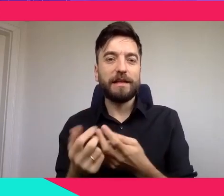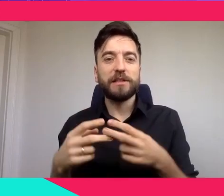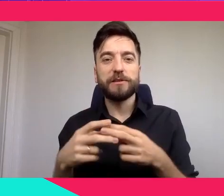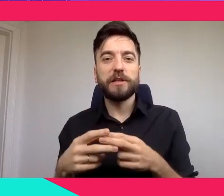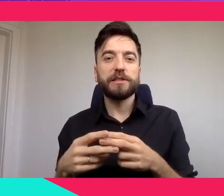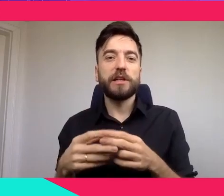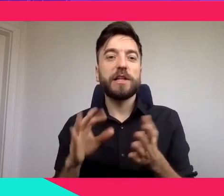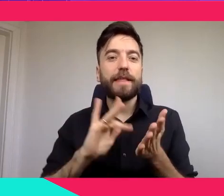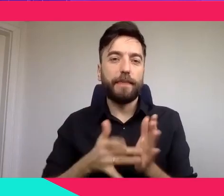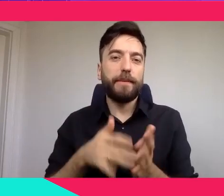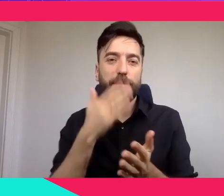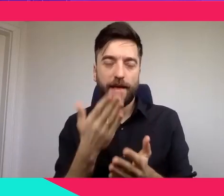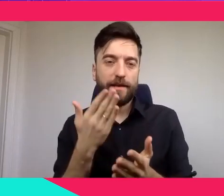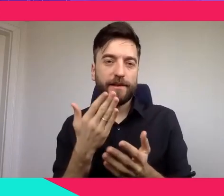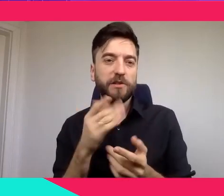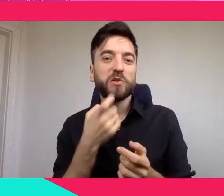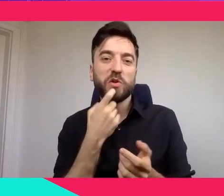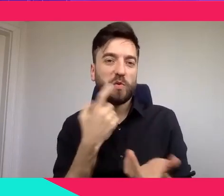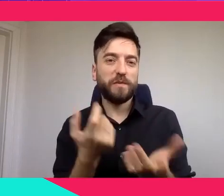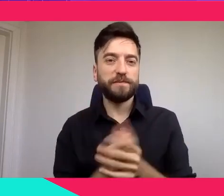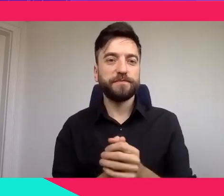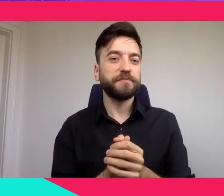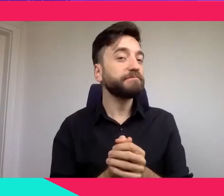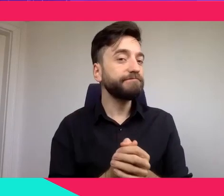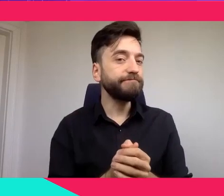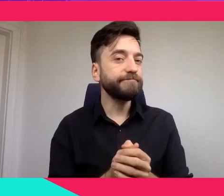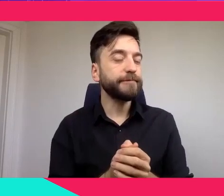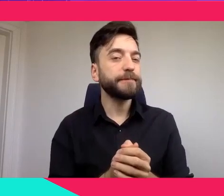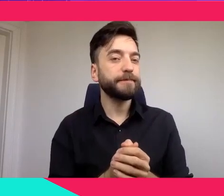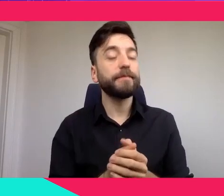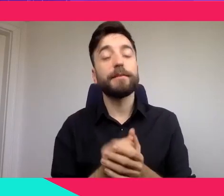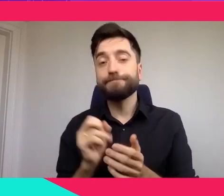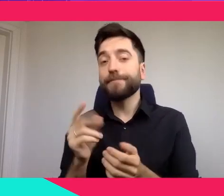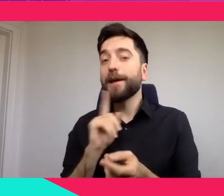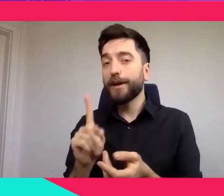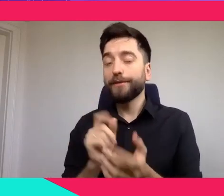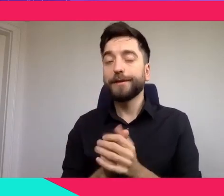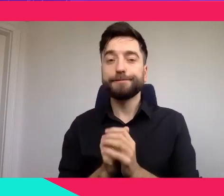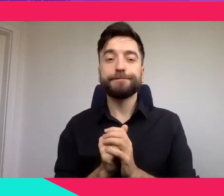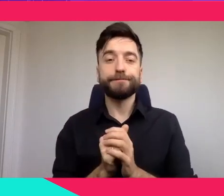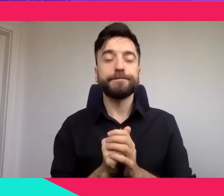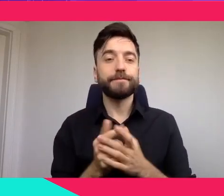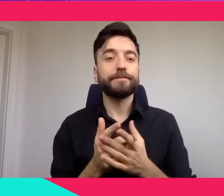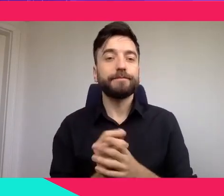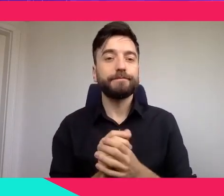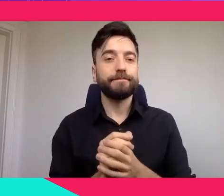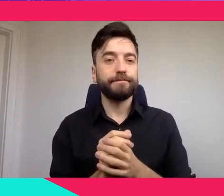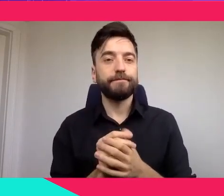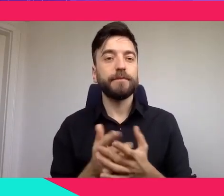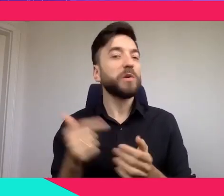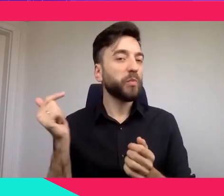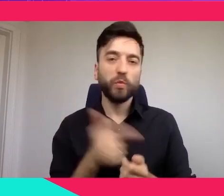role for the institution. I think absolutely we need to really change the